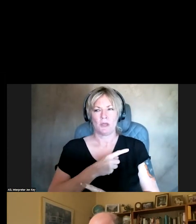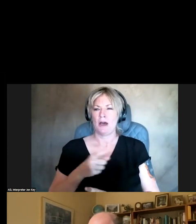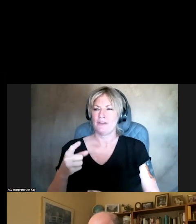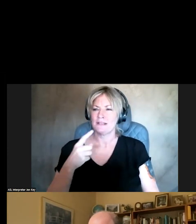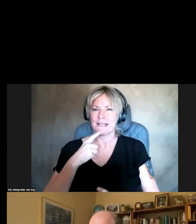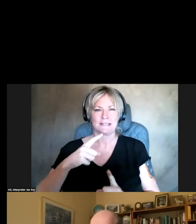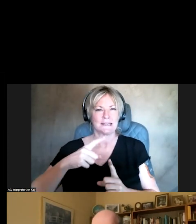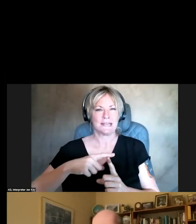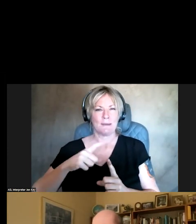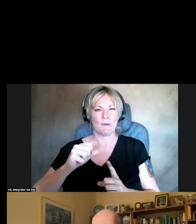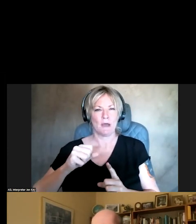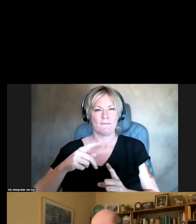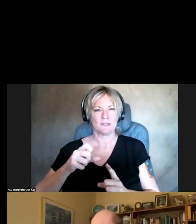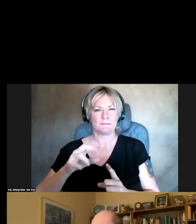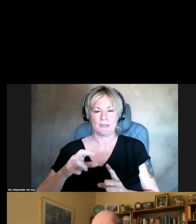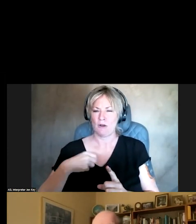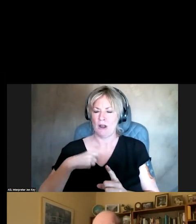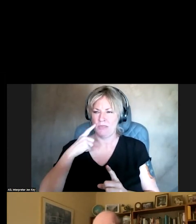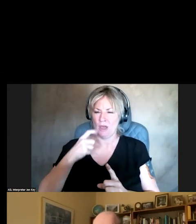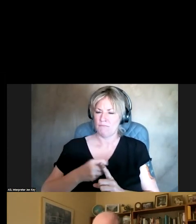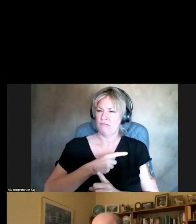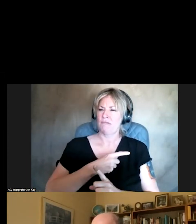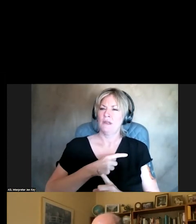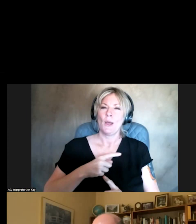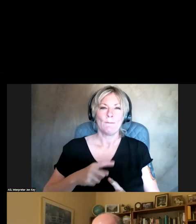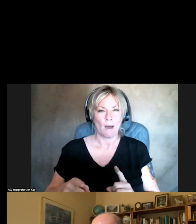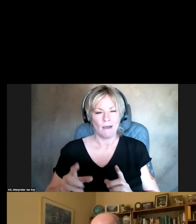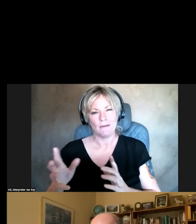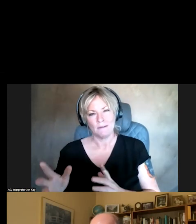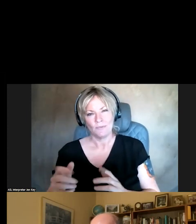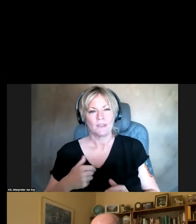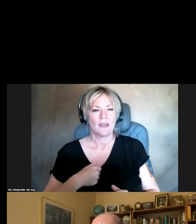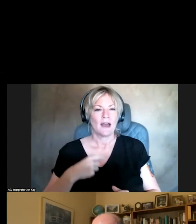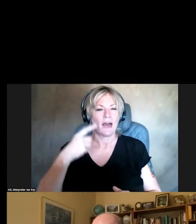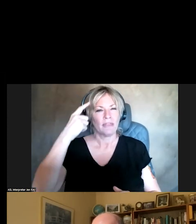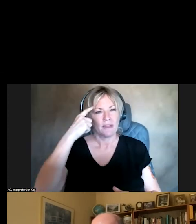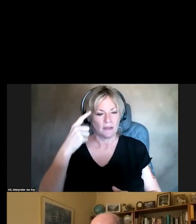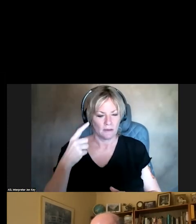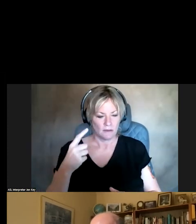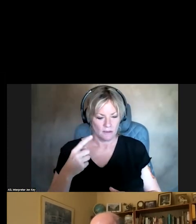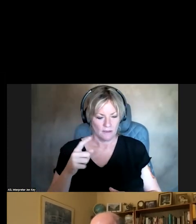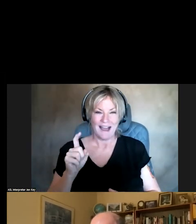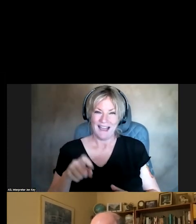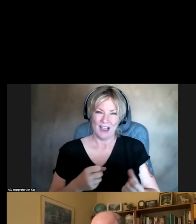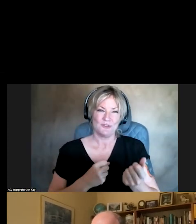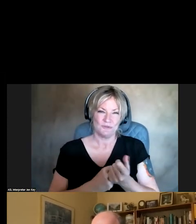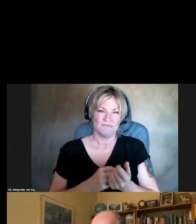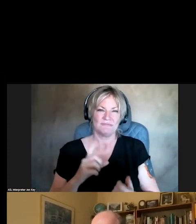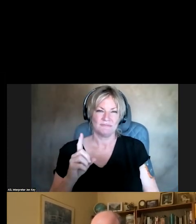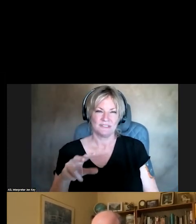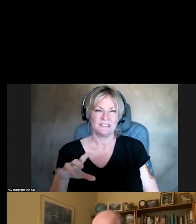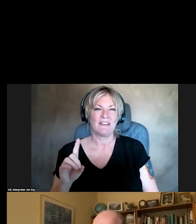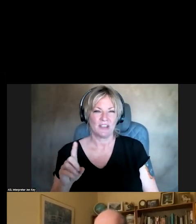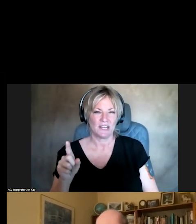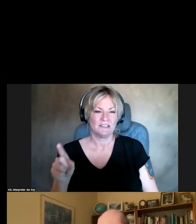the spear. That kind of threw me off a little bit. But otherwise, I think I have to go with David